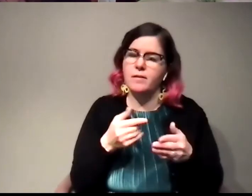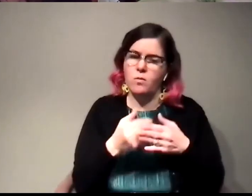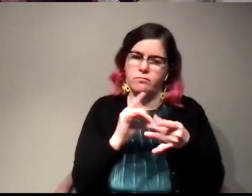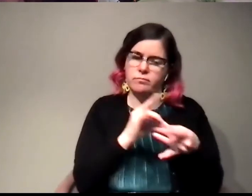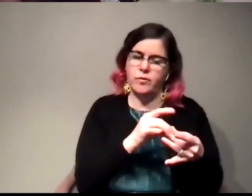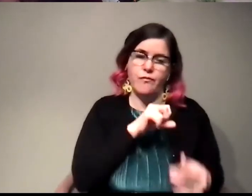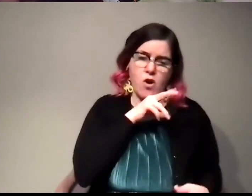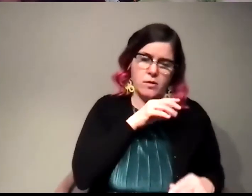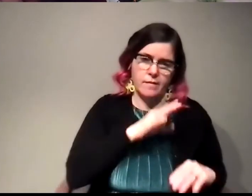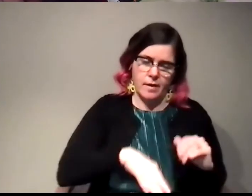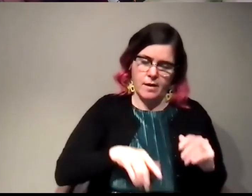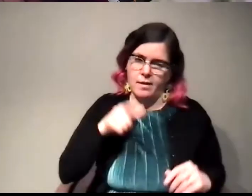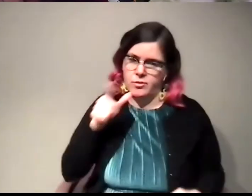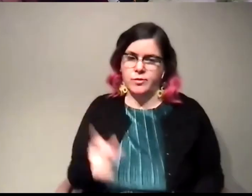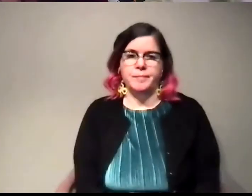frogs.